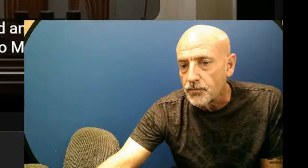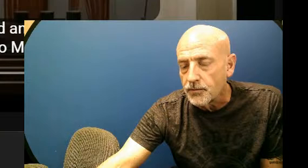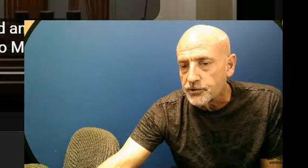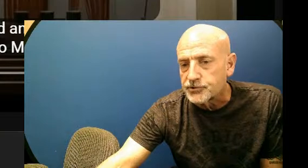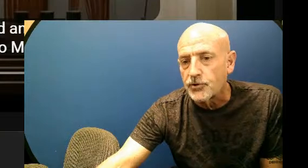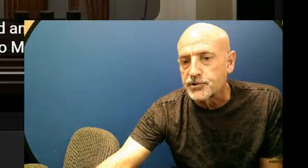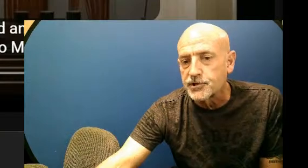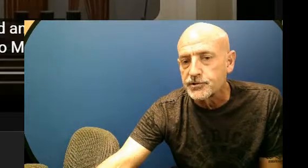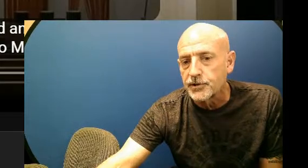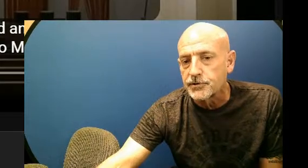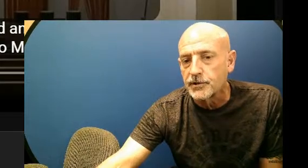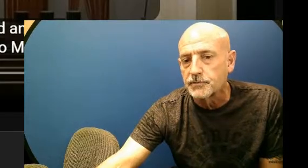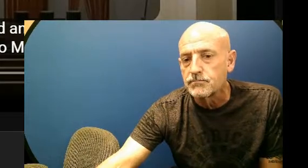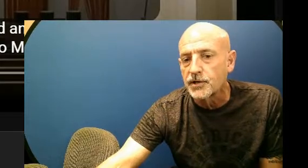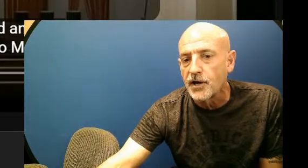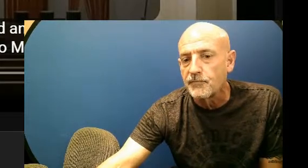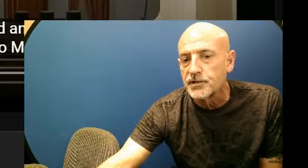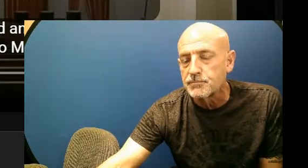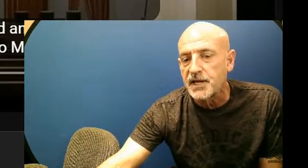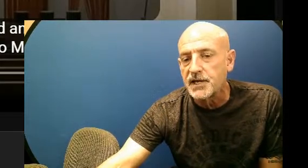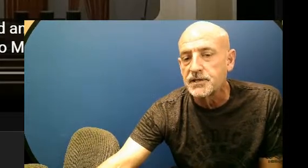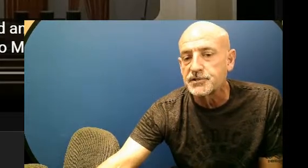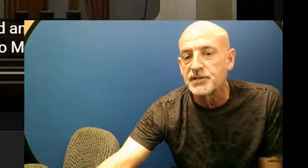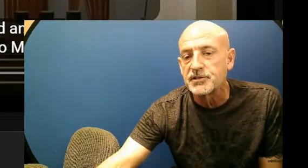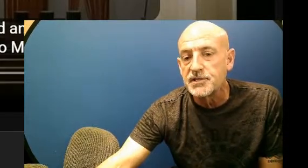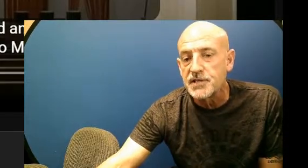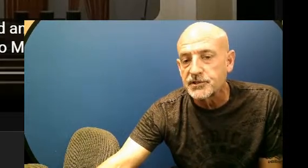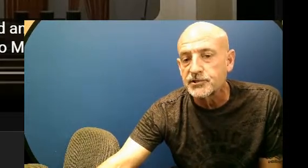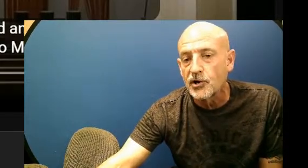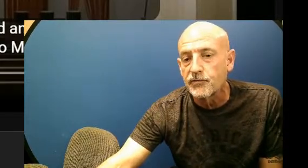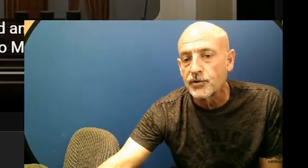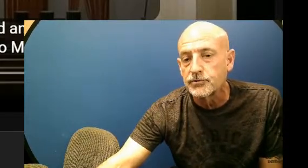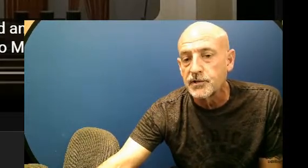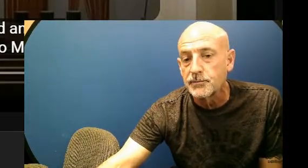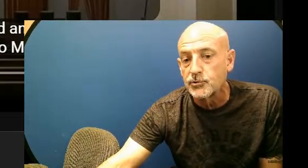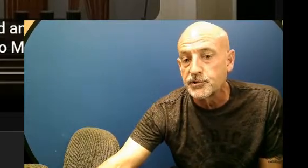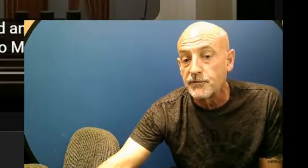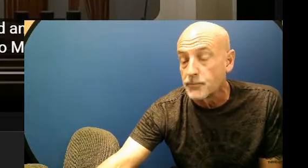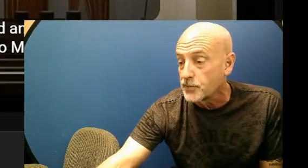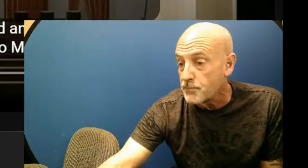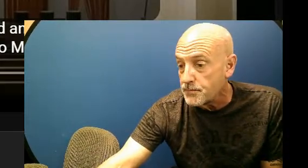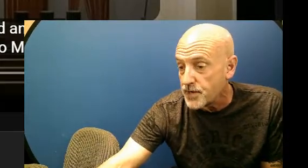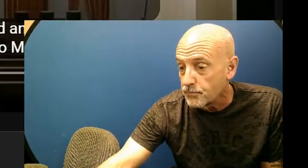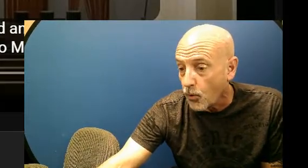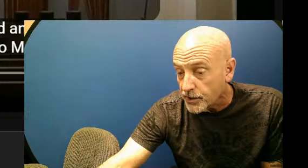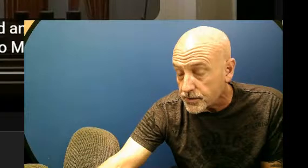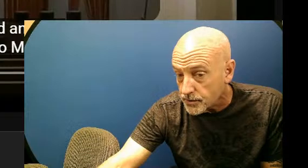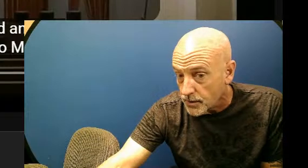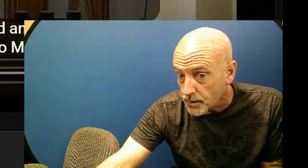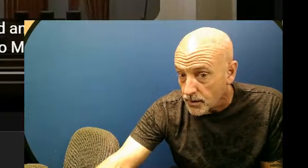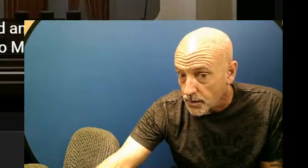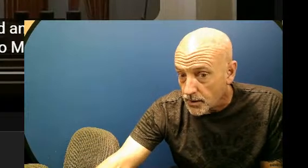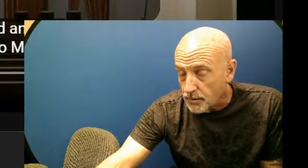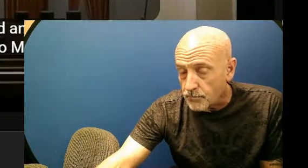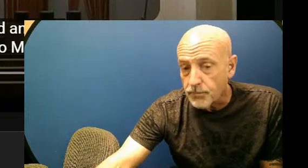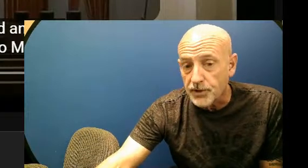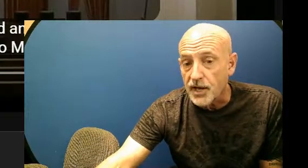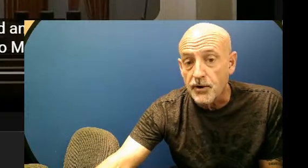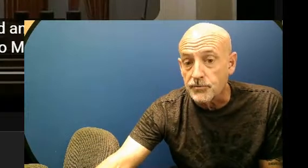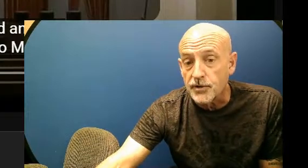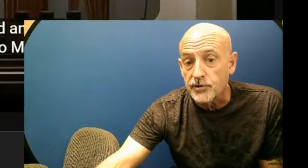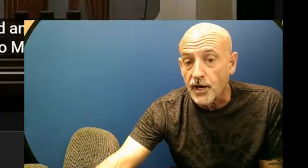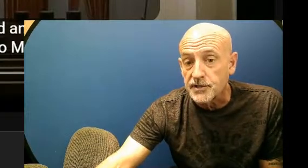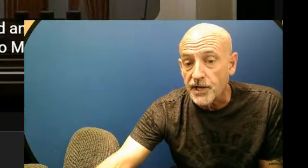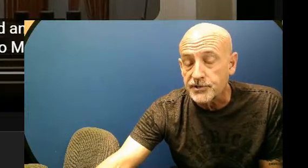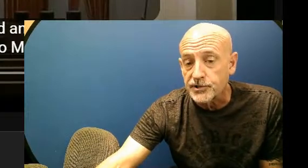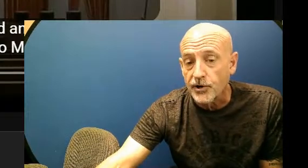those assertions that the government is making. That's not necessary for them to achieve them. They may be important, but